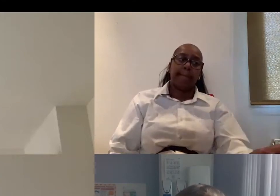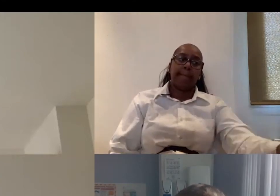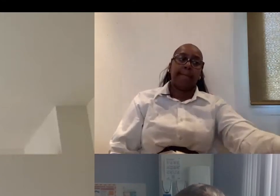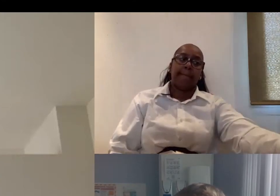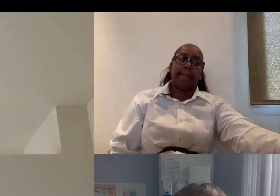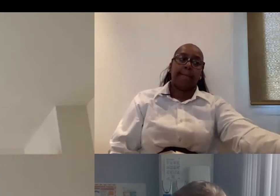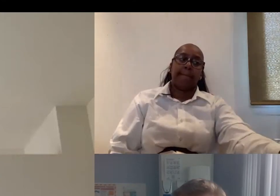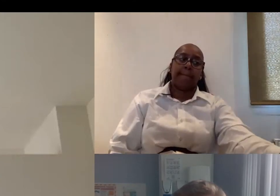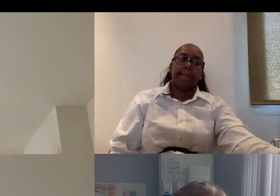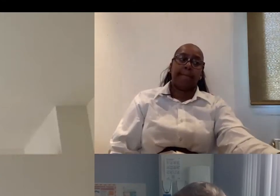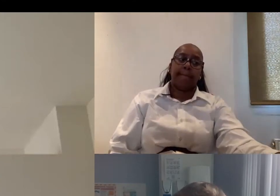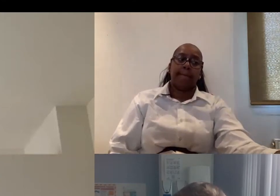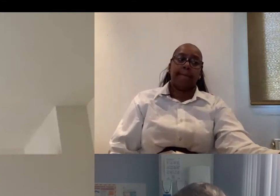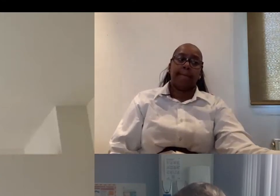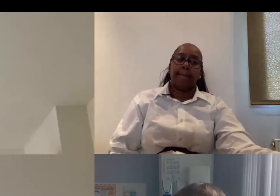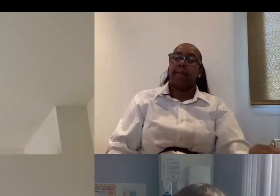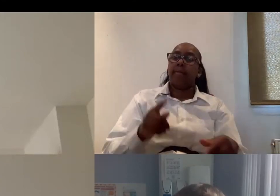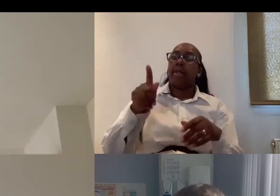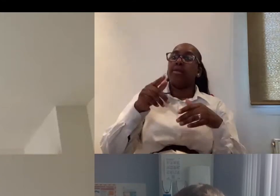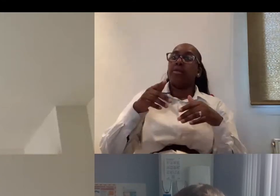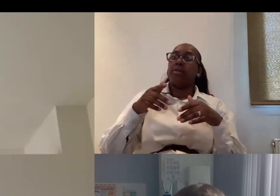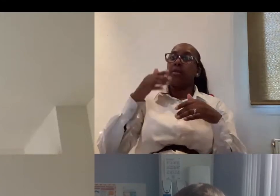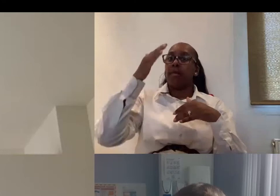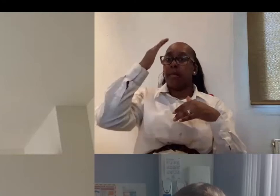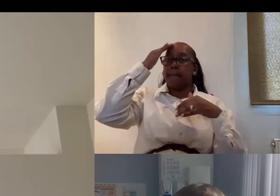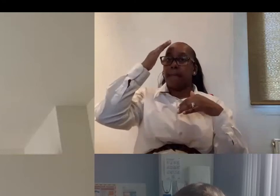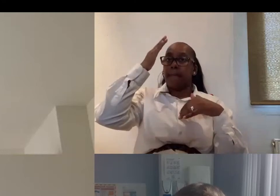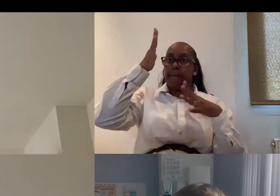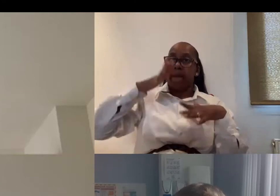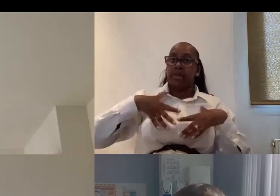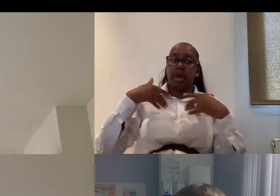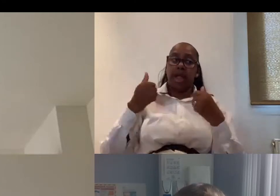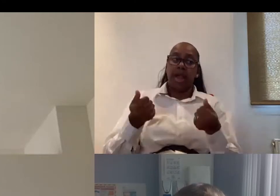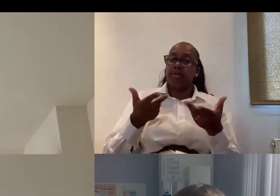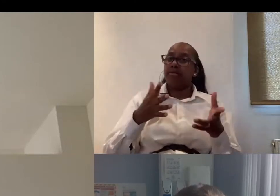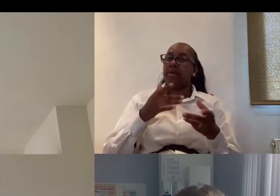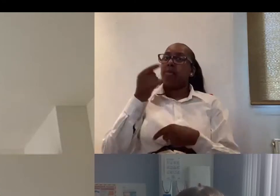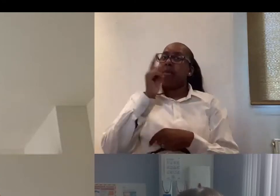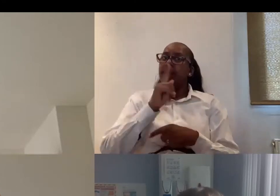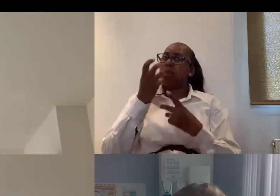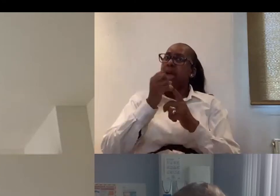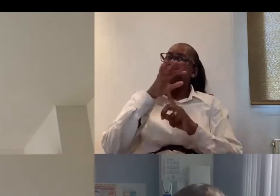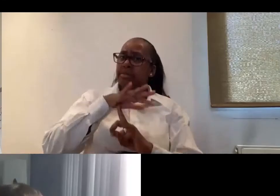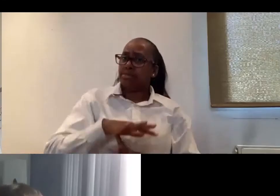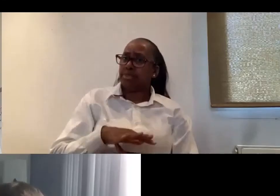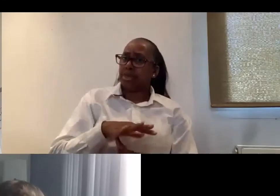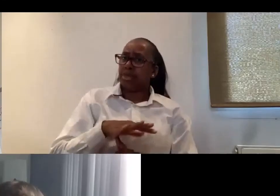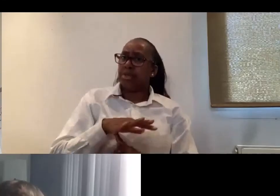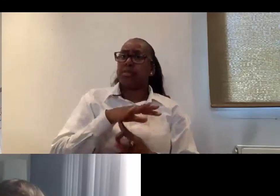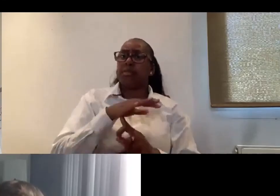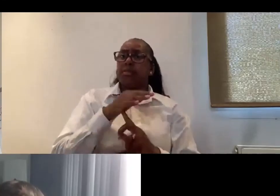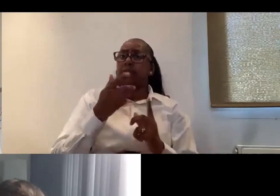Fantastic. In relation to mental health conditions, particularly around individuals that have depression and